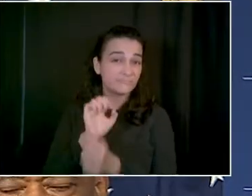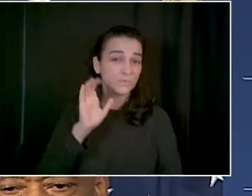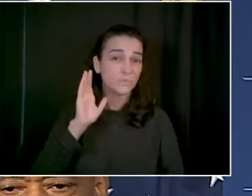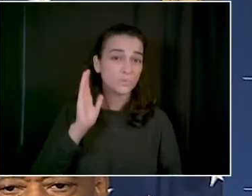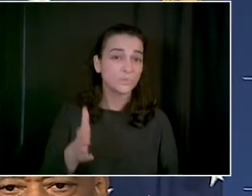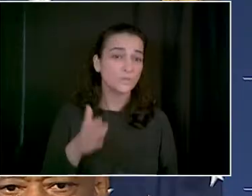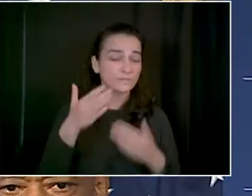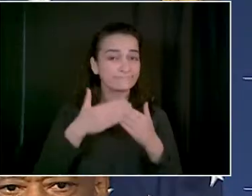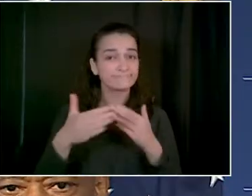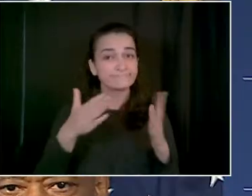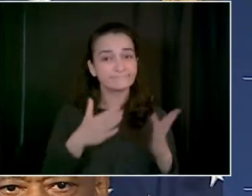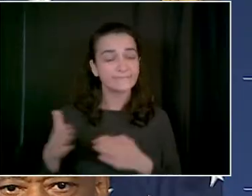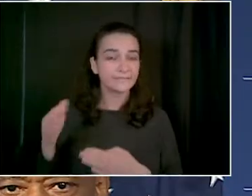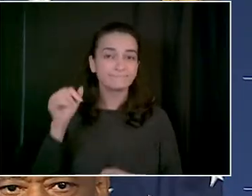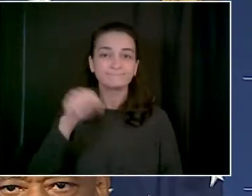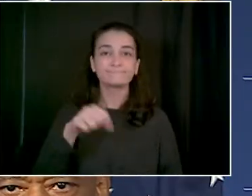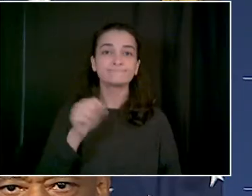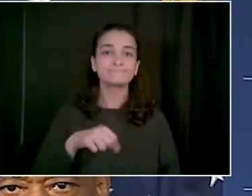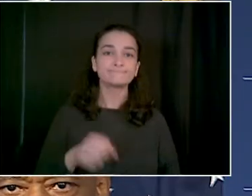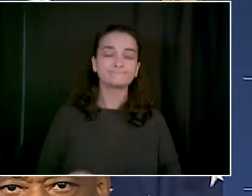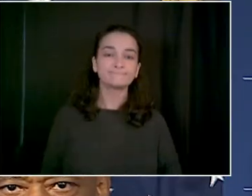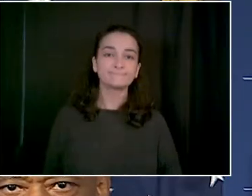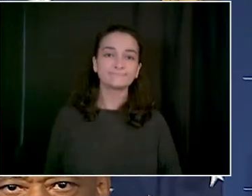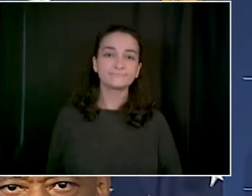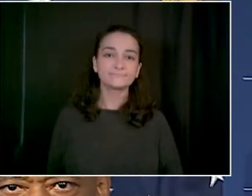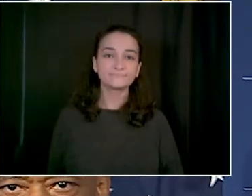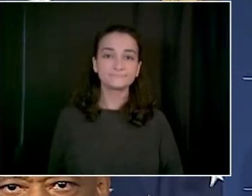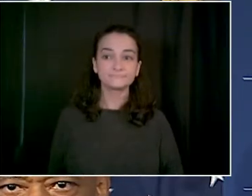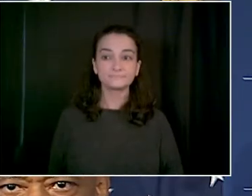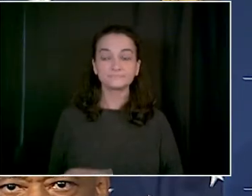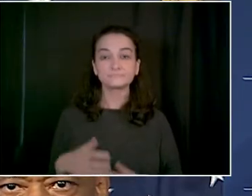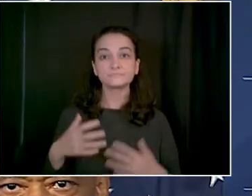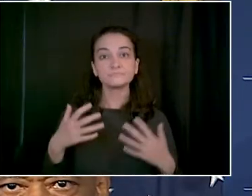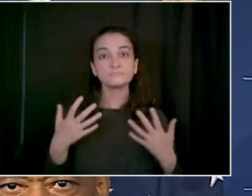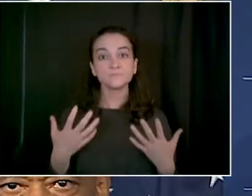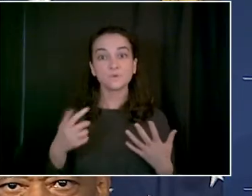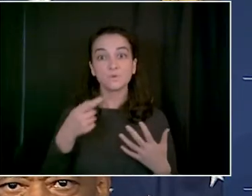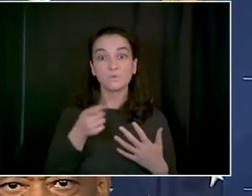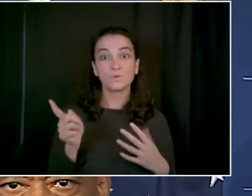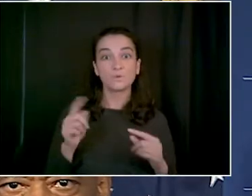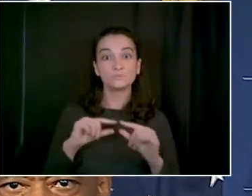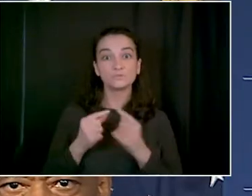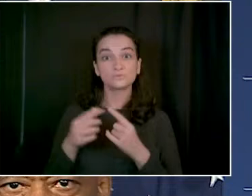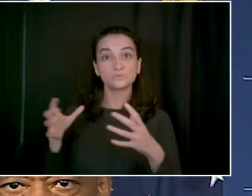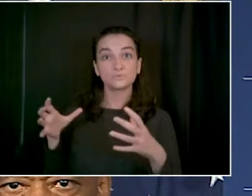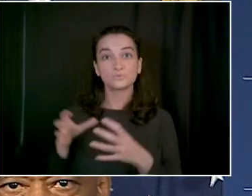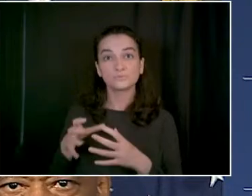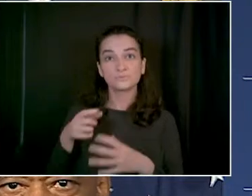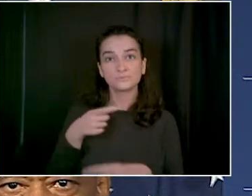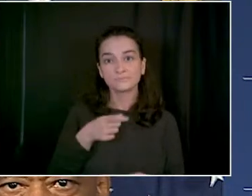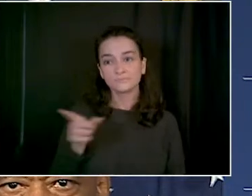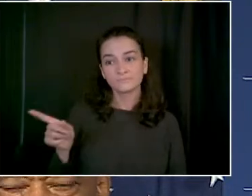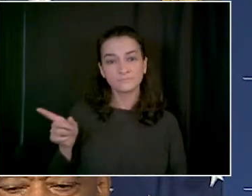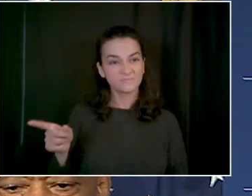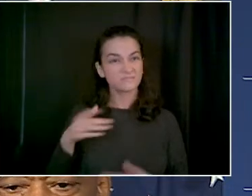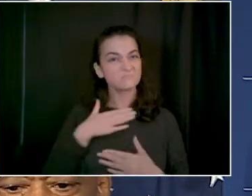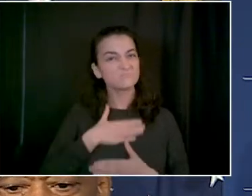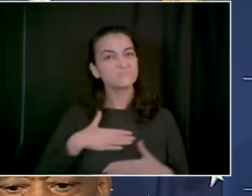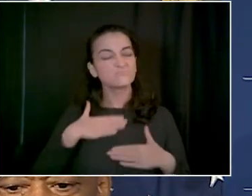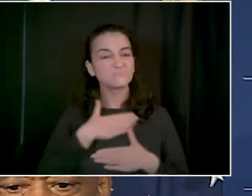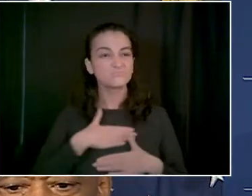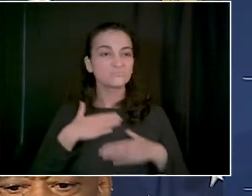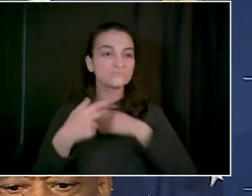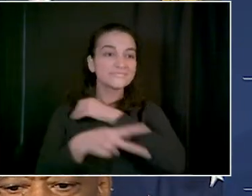on New Yorkers. And now they're back, ambushing cops in the middle of Times Square. It's not a fluke, it's a